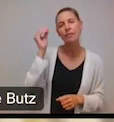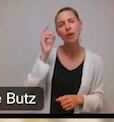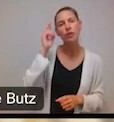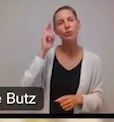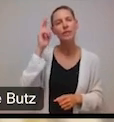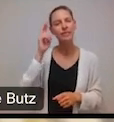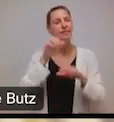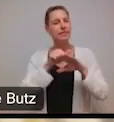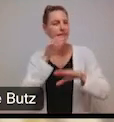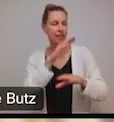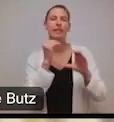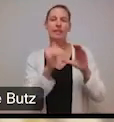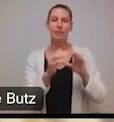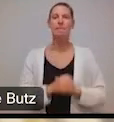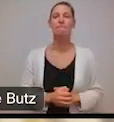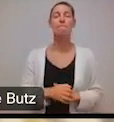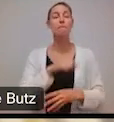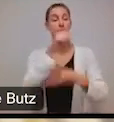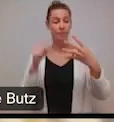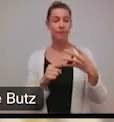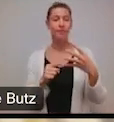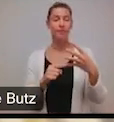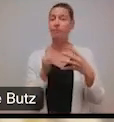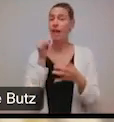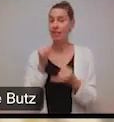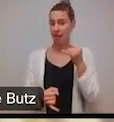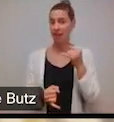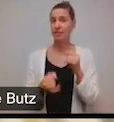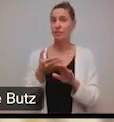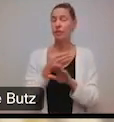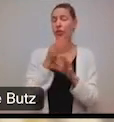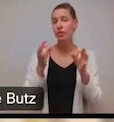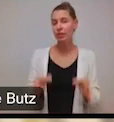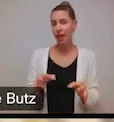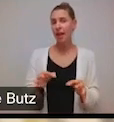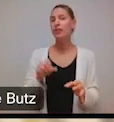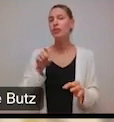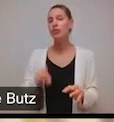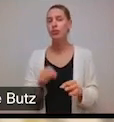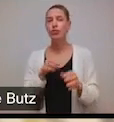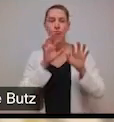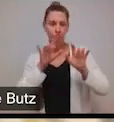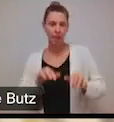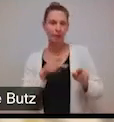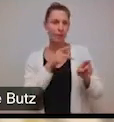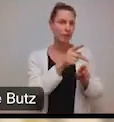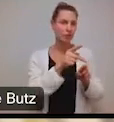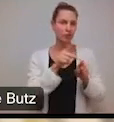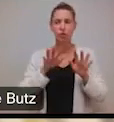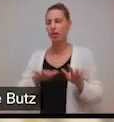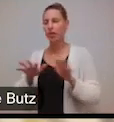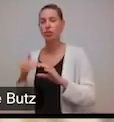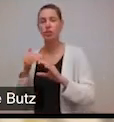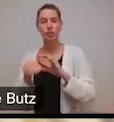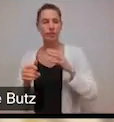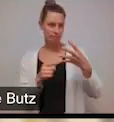email. And the last thing to think about before you decide whether it should be professional or not is, how well do you know